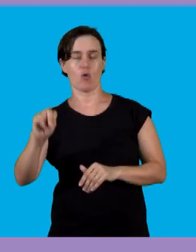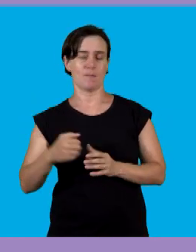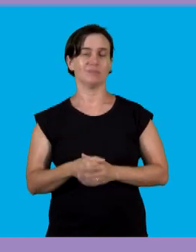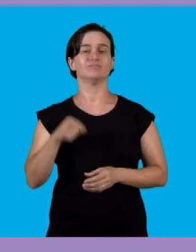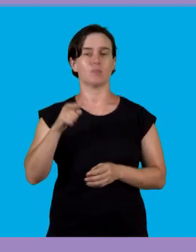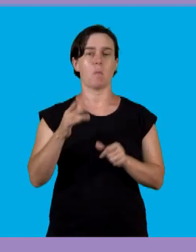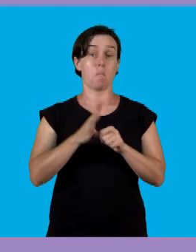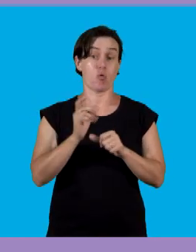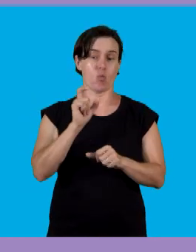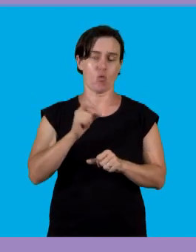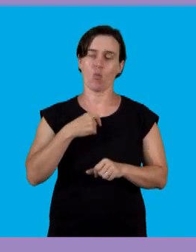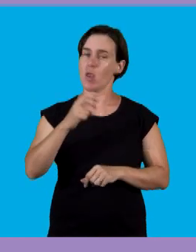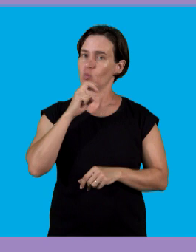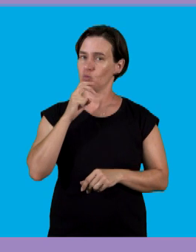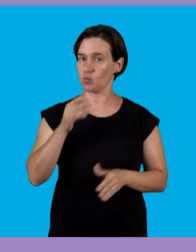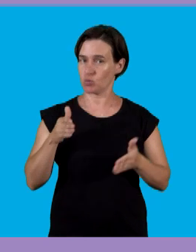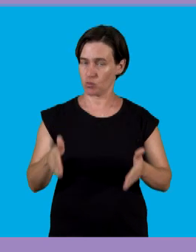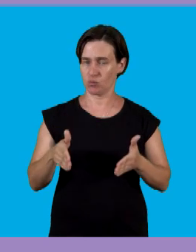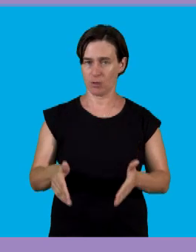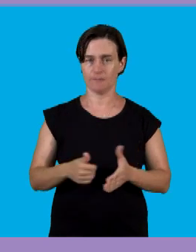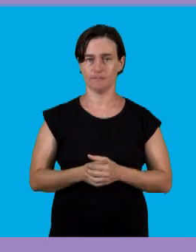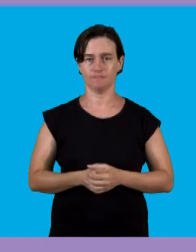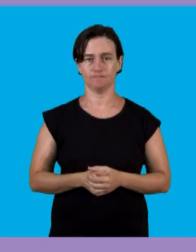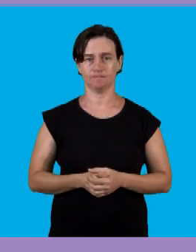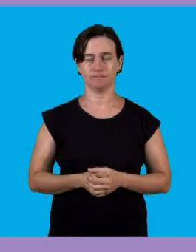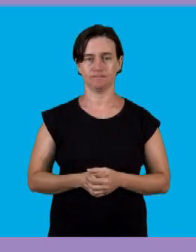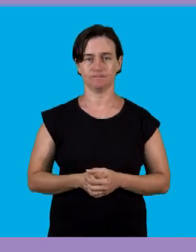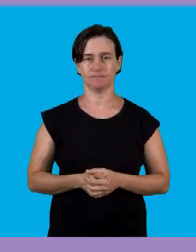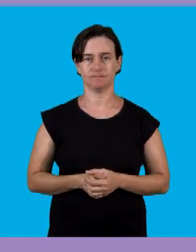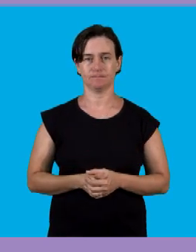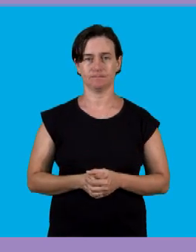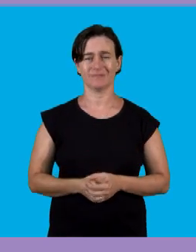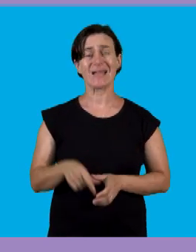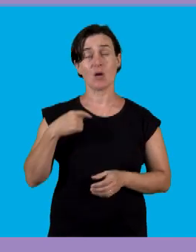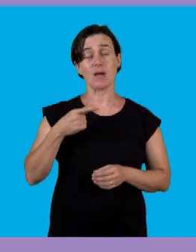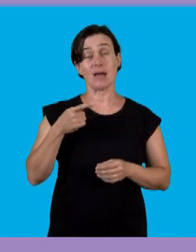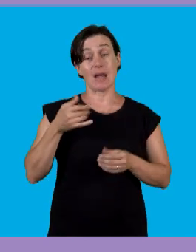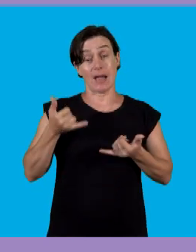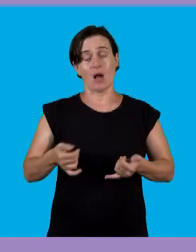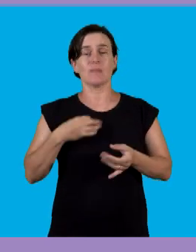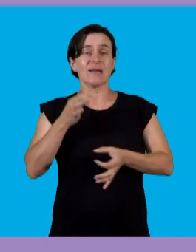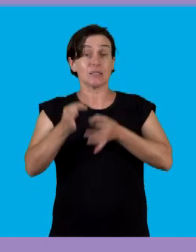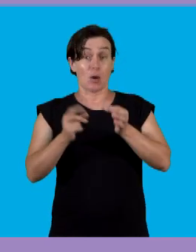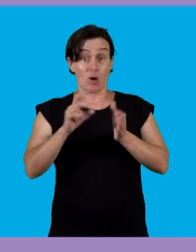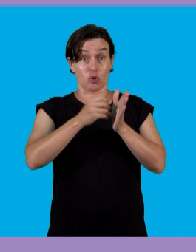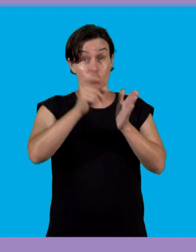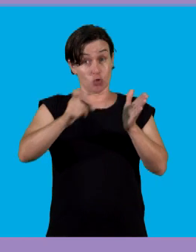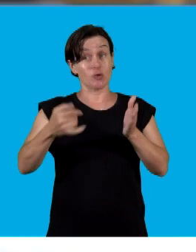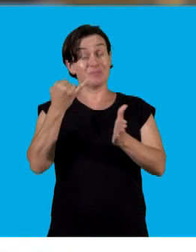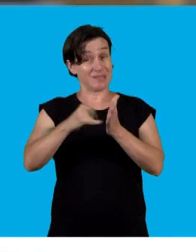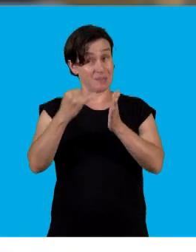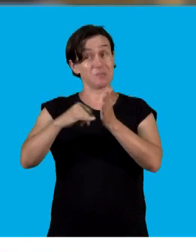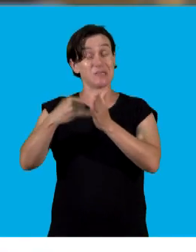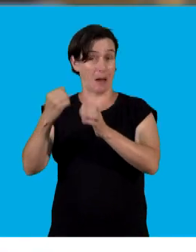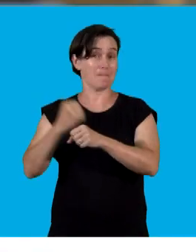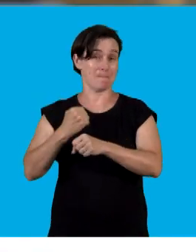those were the keywords that we were using in this lesson. Let's look at those common errors or things that you should